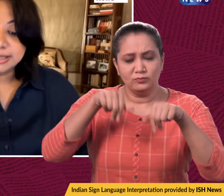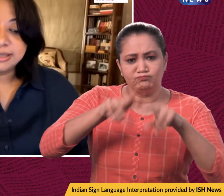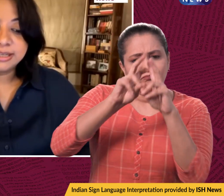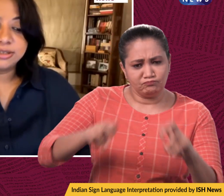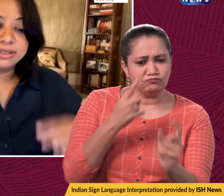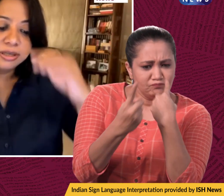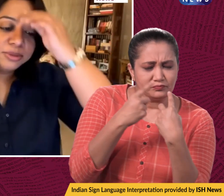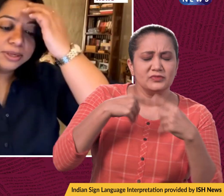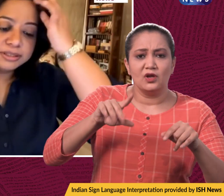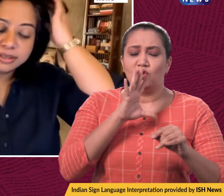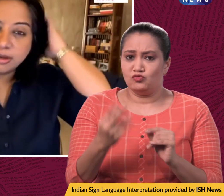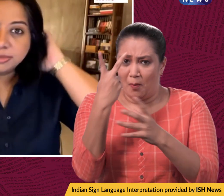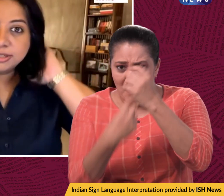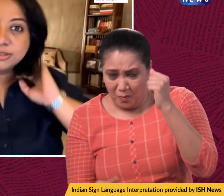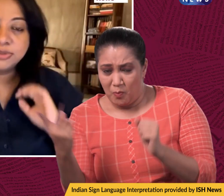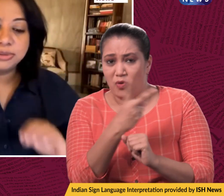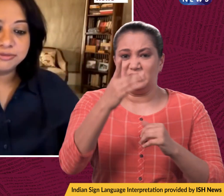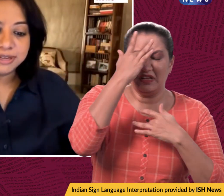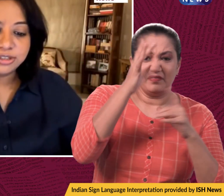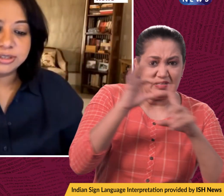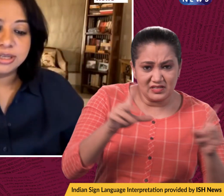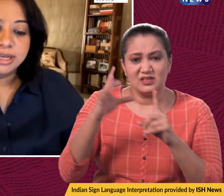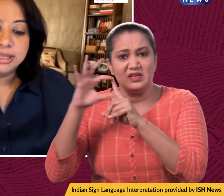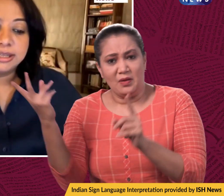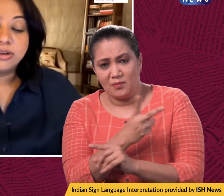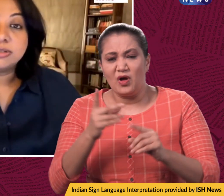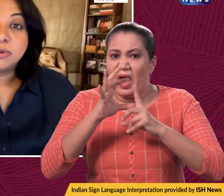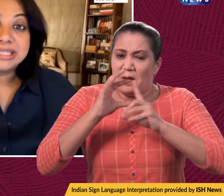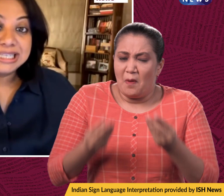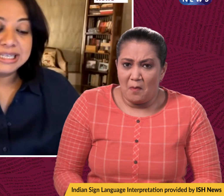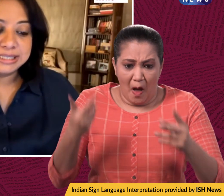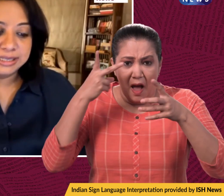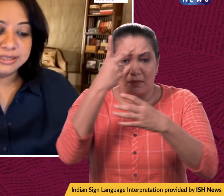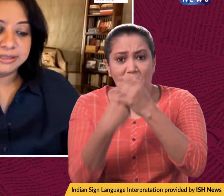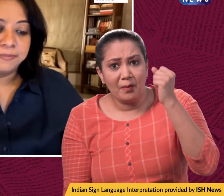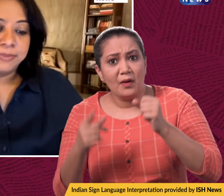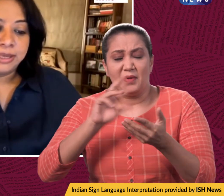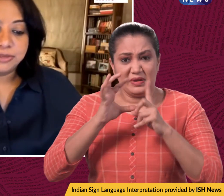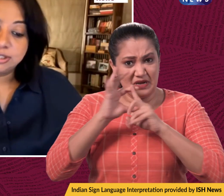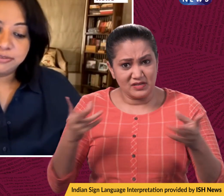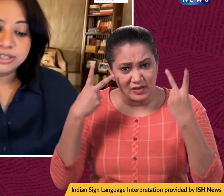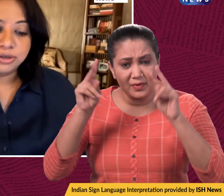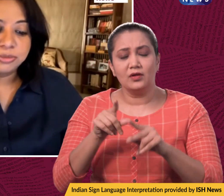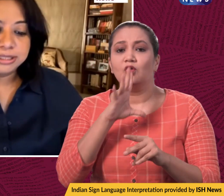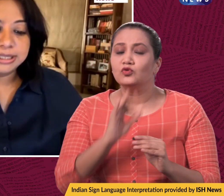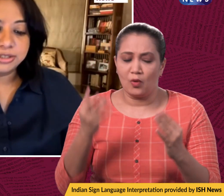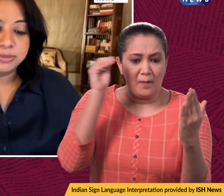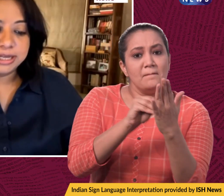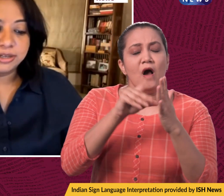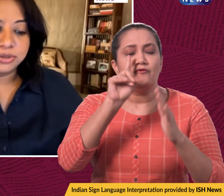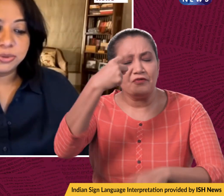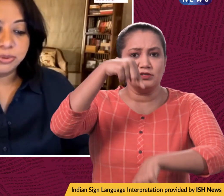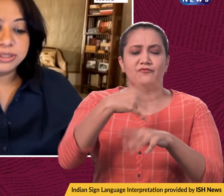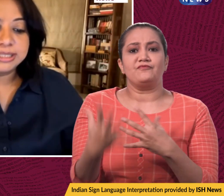it's studying the case to determine whether it's a combination of two infections that can cause a more serious illness. She's the first documented case